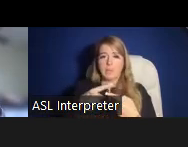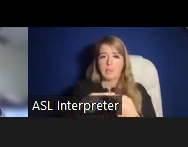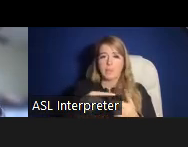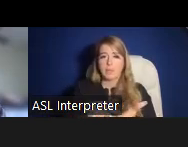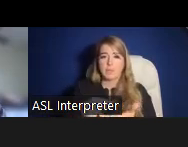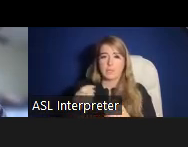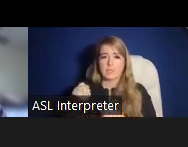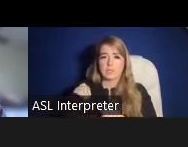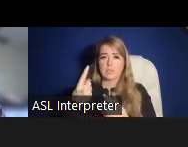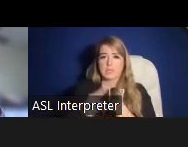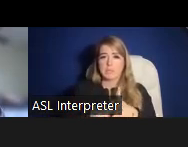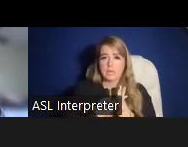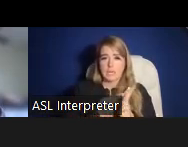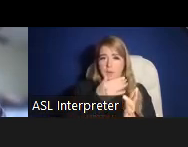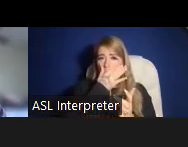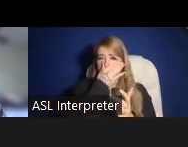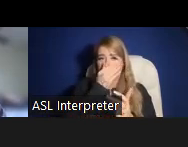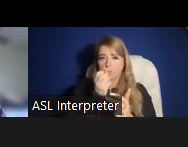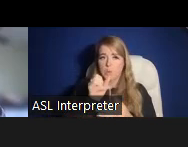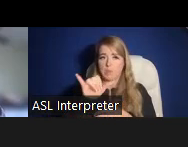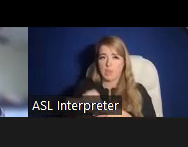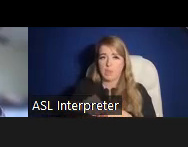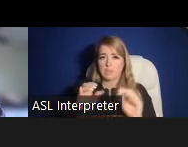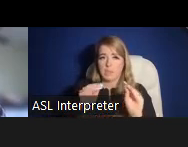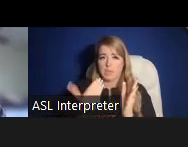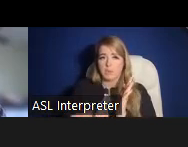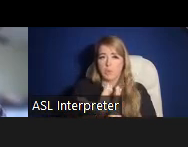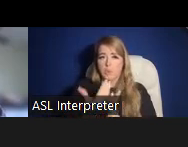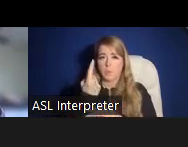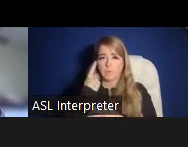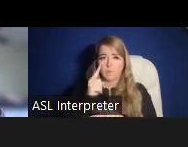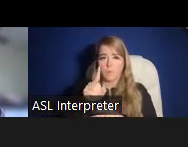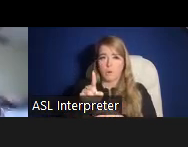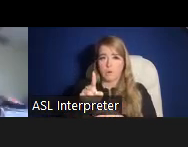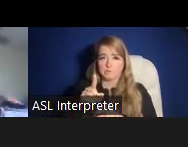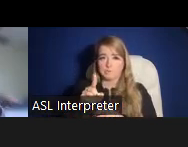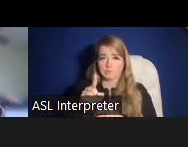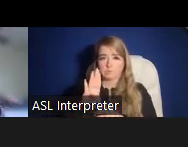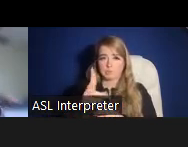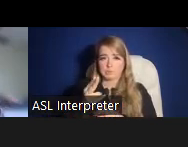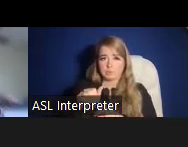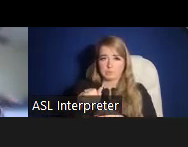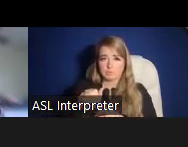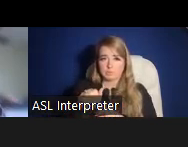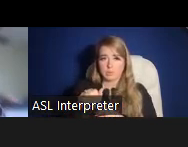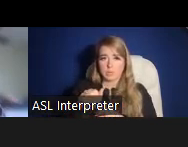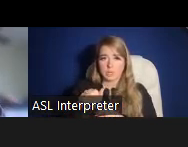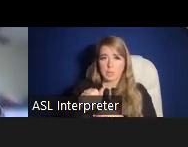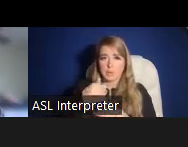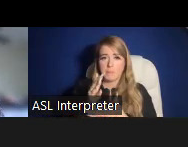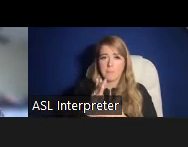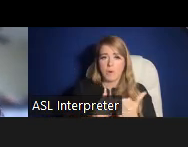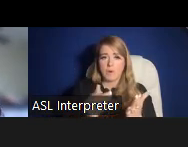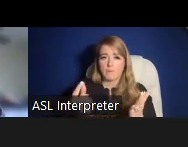its inception. So that's nothing new for the BHA. Part of